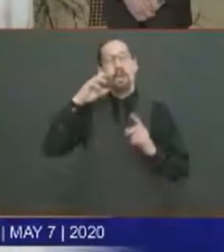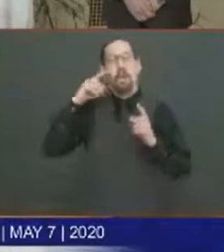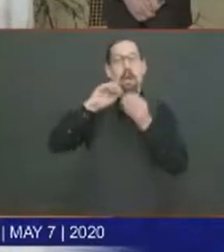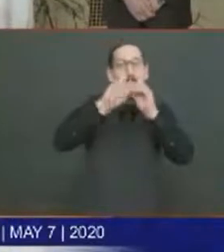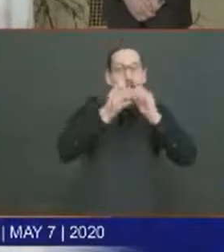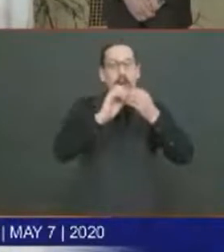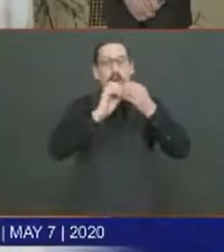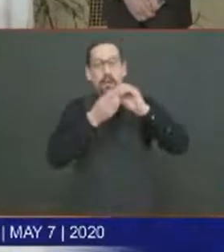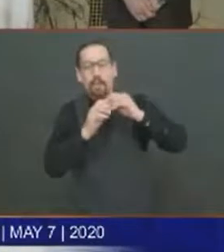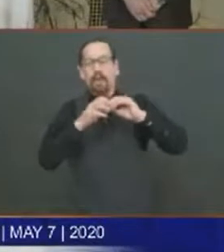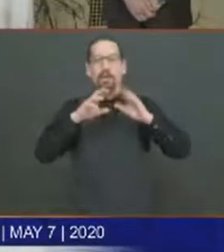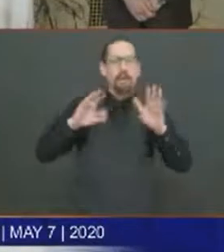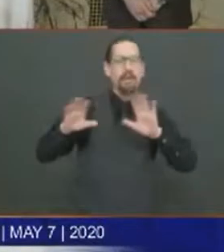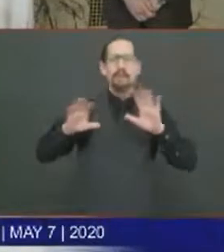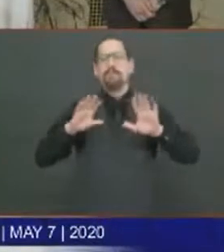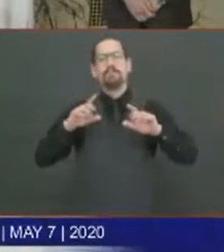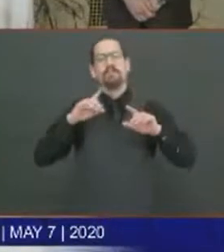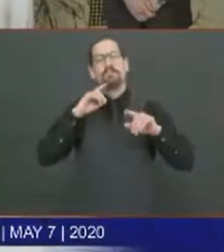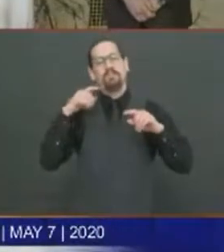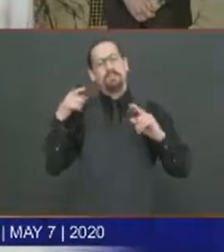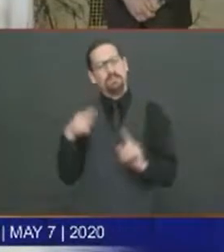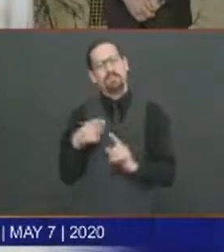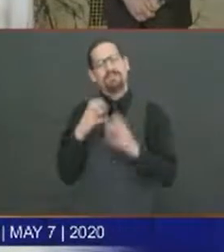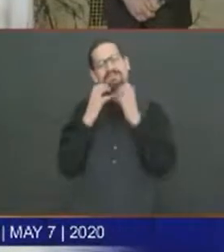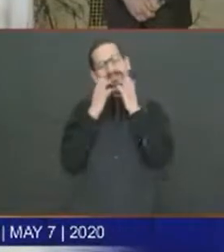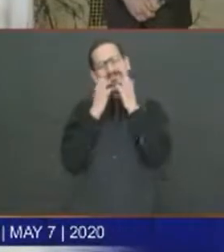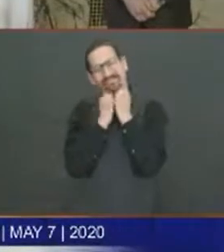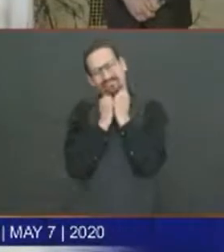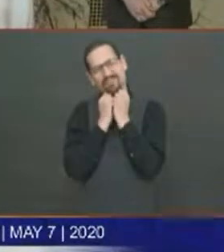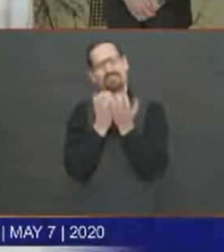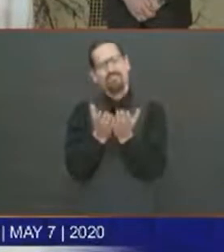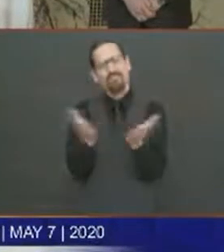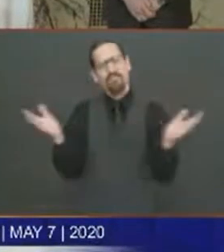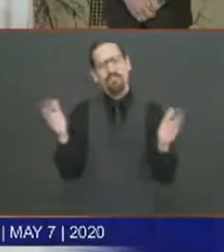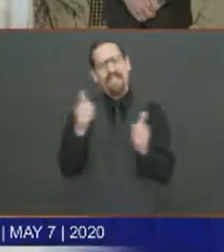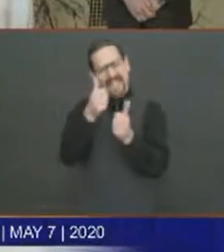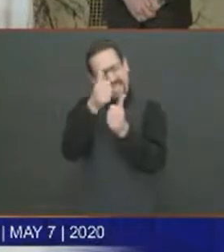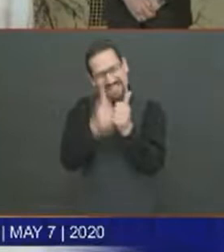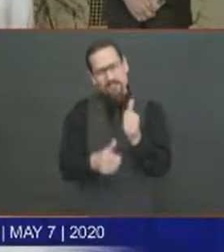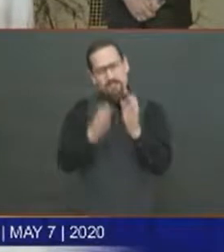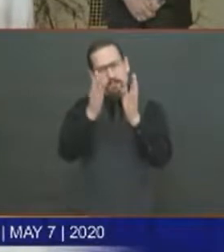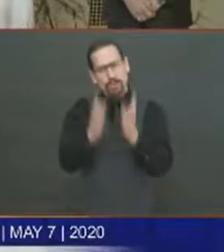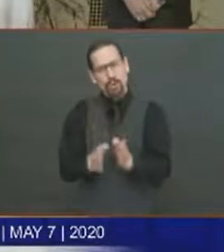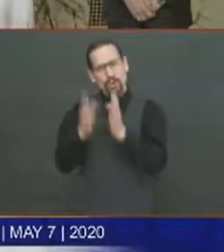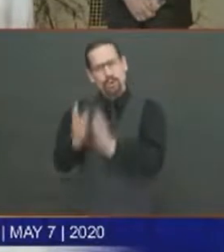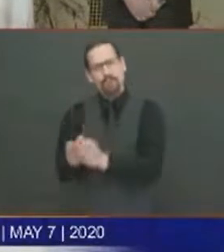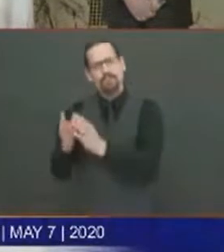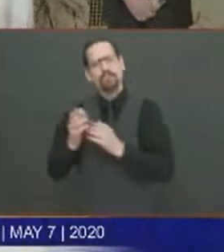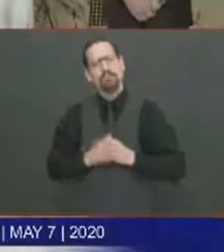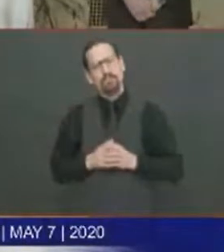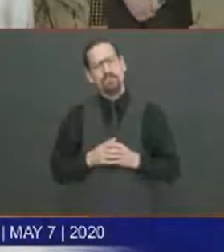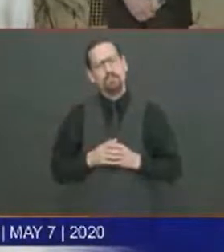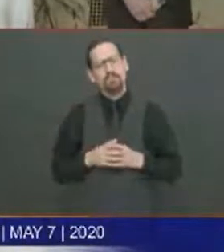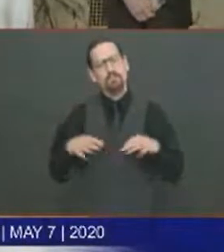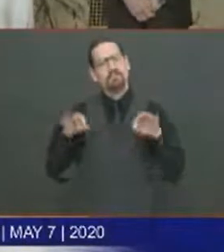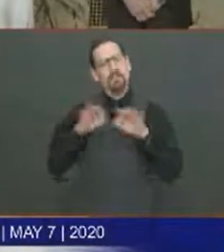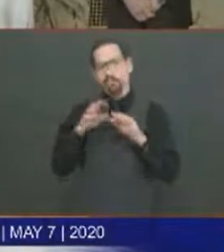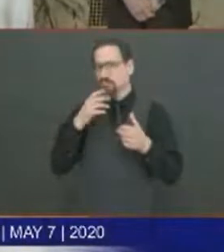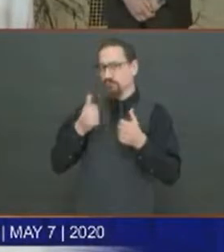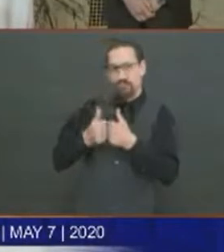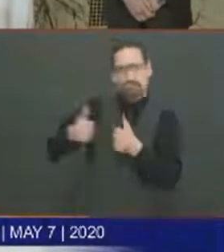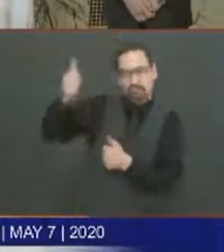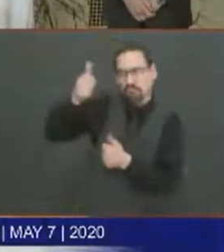I also want to repeat that the staff at nursing homes and the administrators in Rhode Island